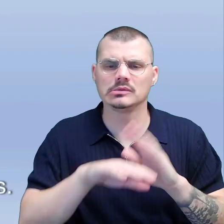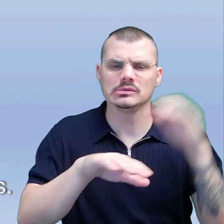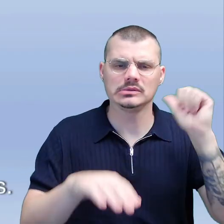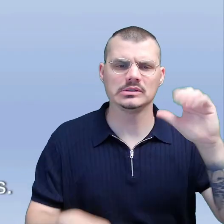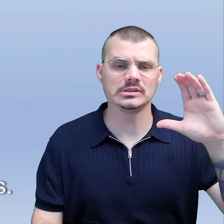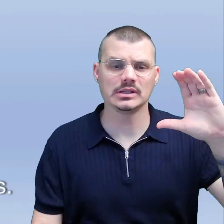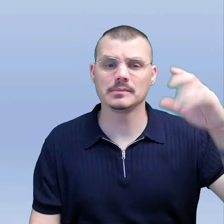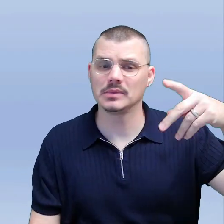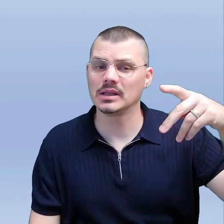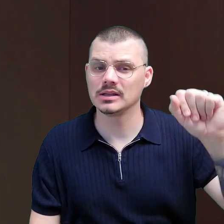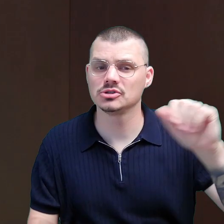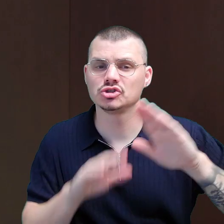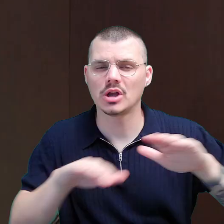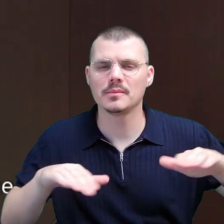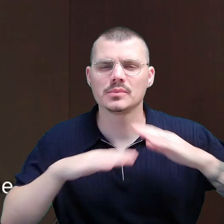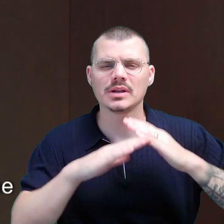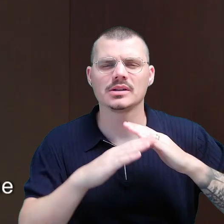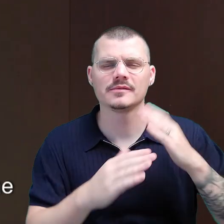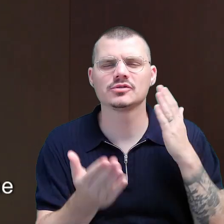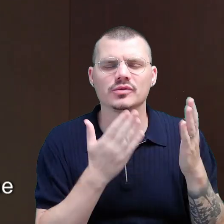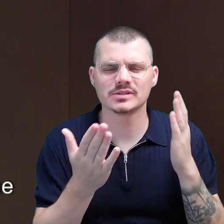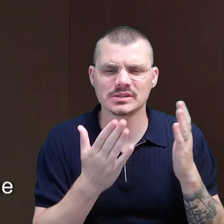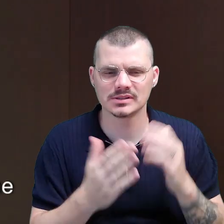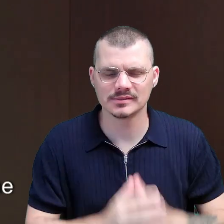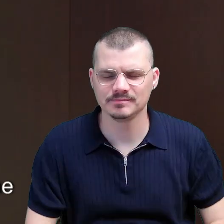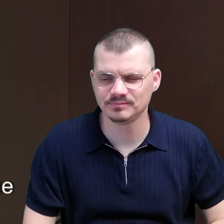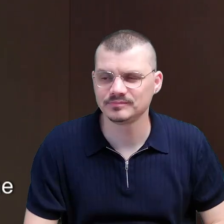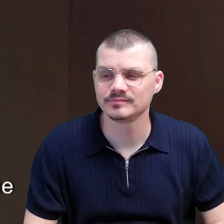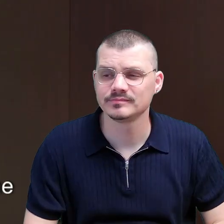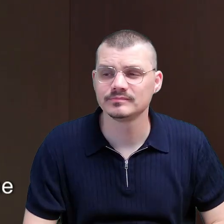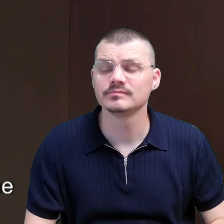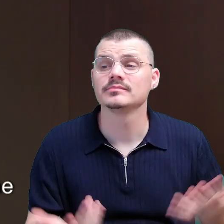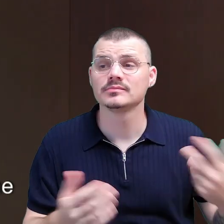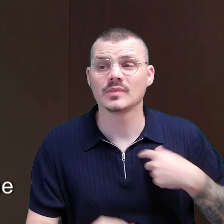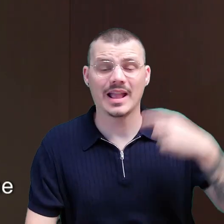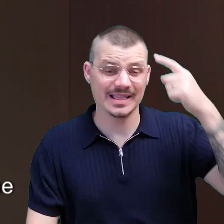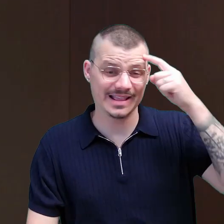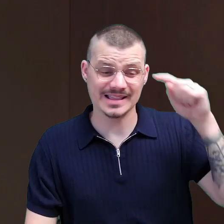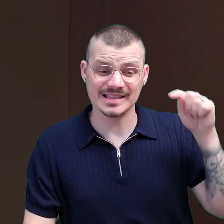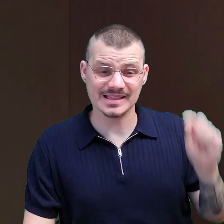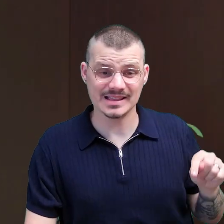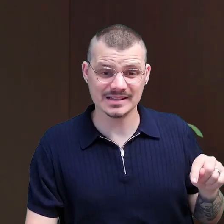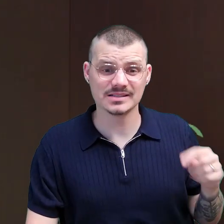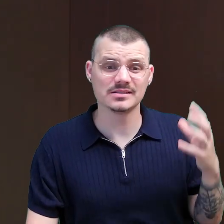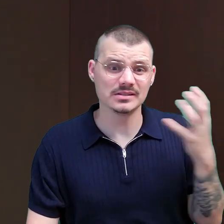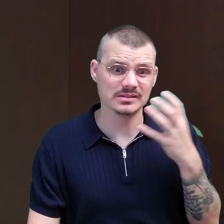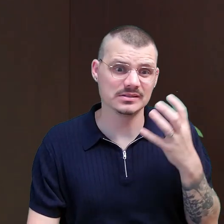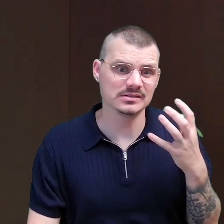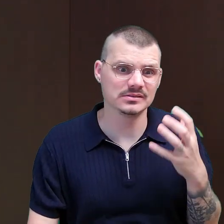Protective Services. And this is, I think, at the extreme of